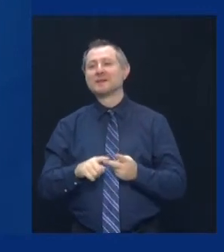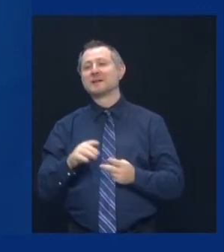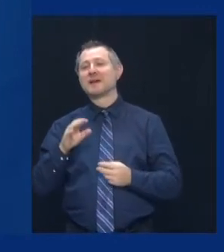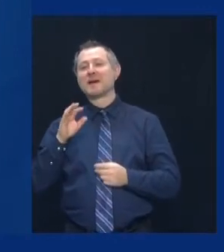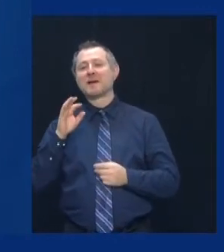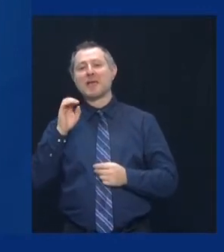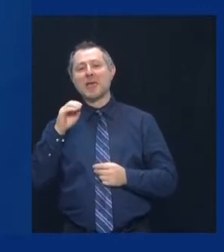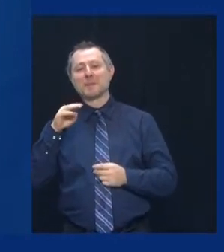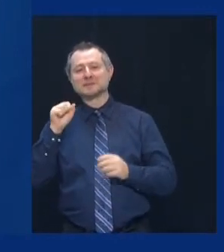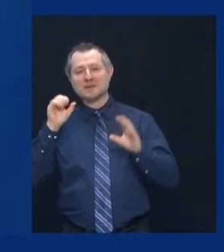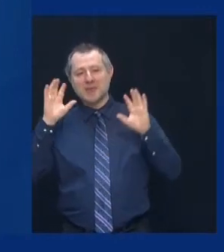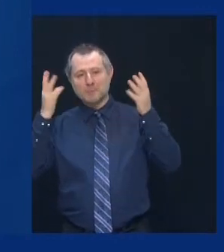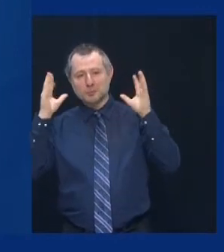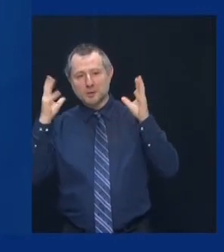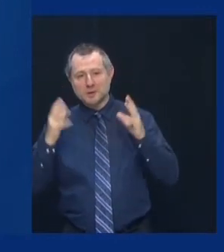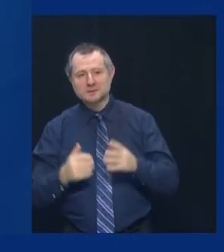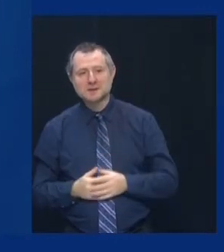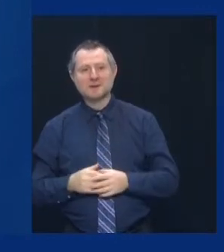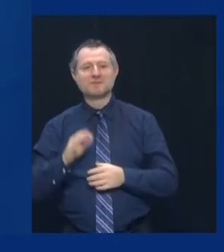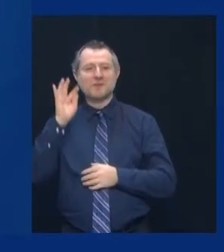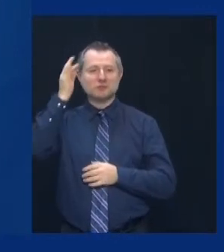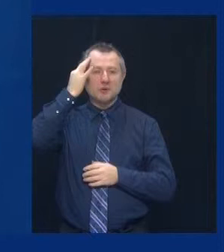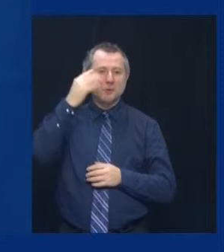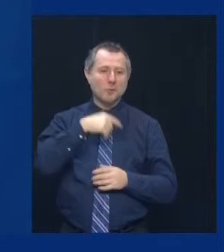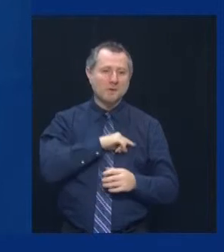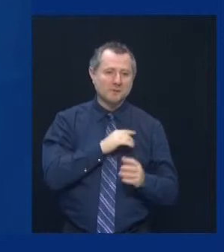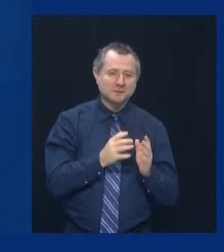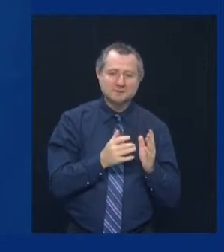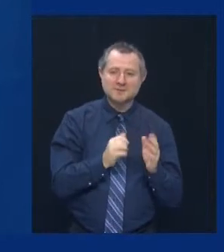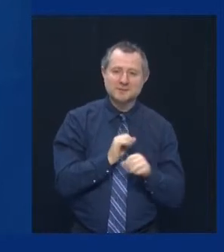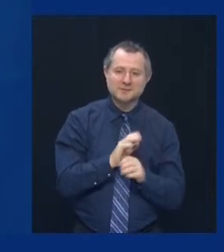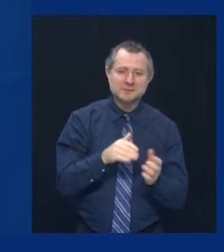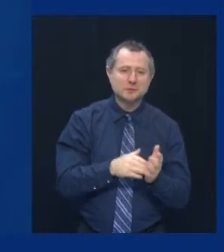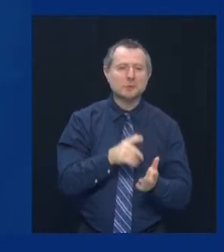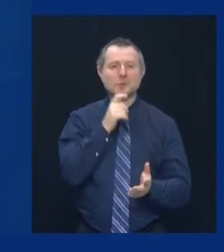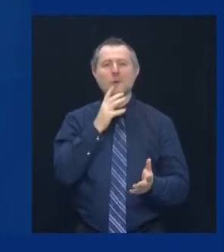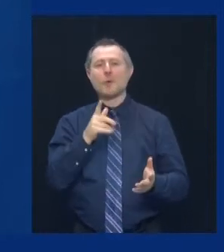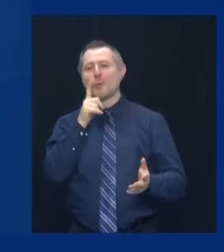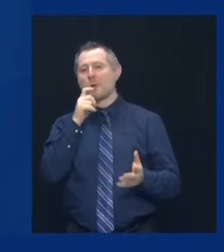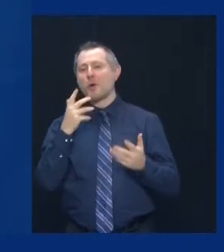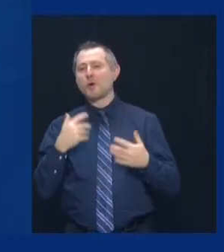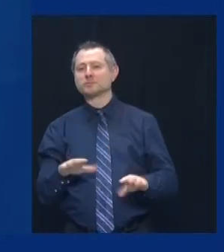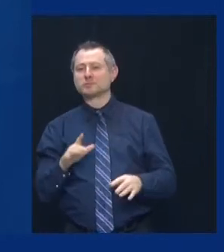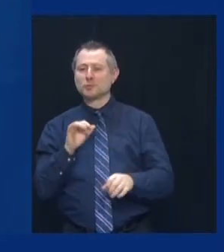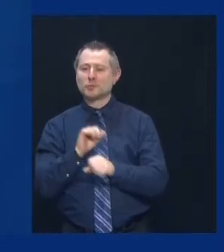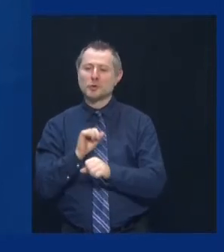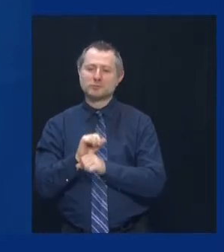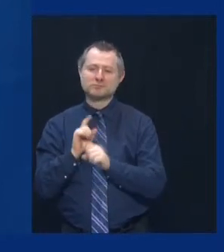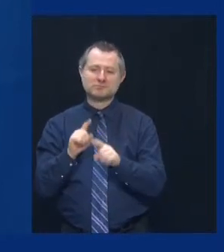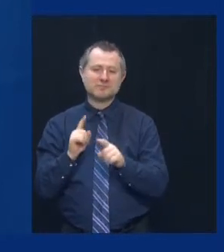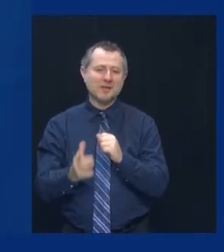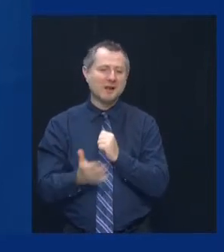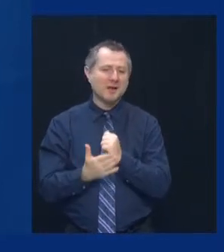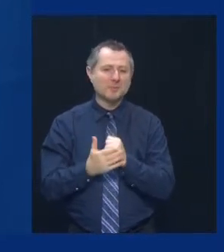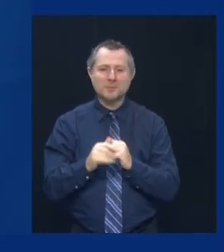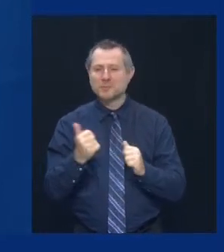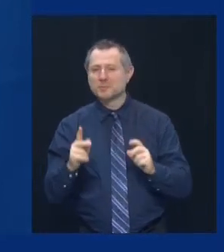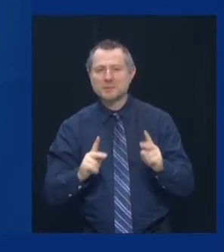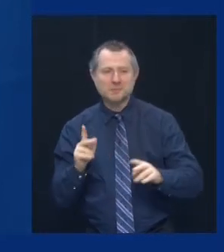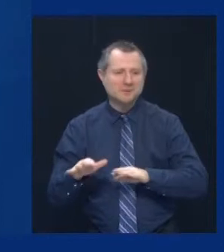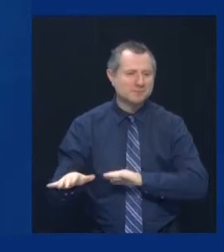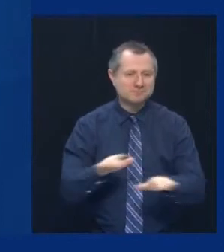EMS workers, who are the people who show up, God bless them, and respond to calls, coroners,